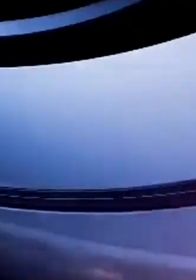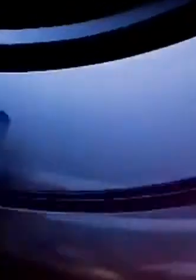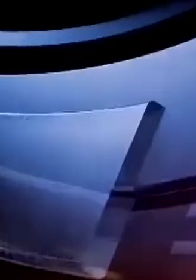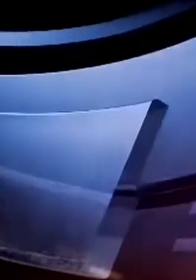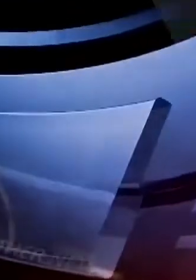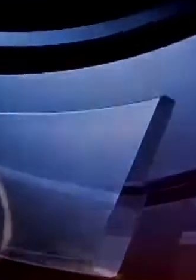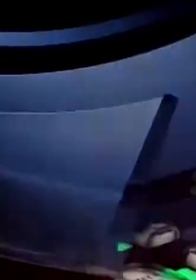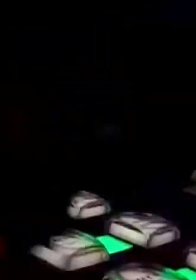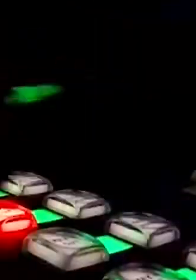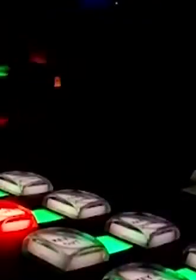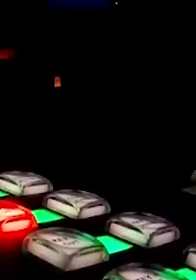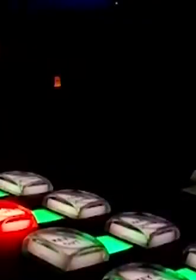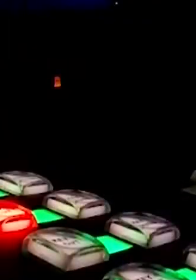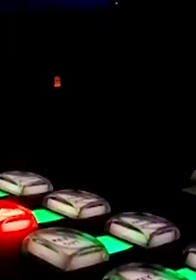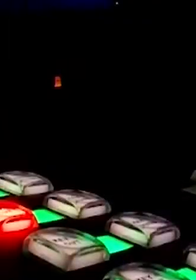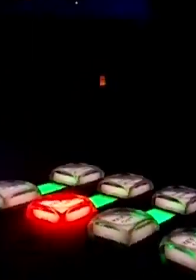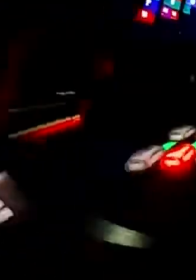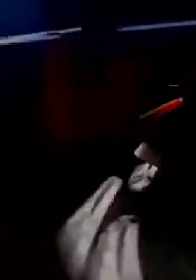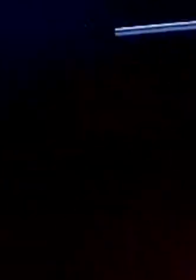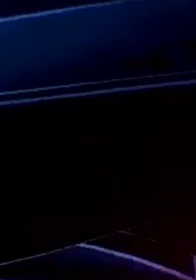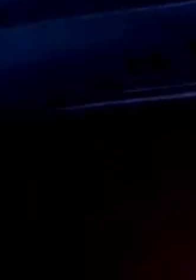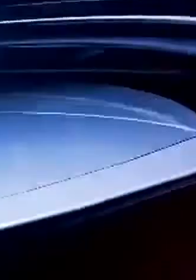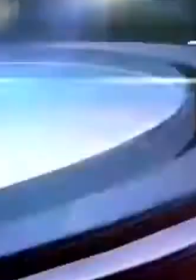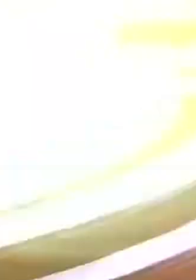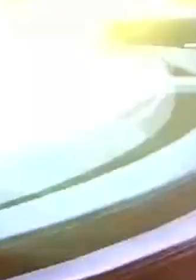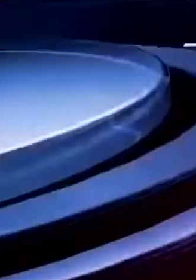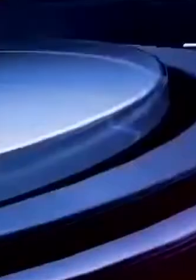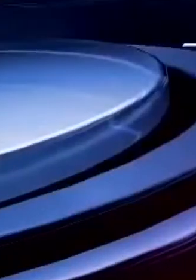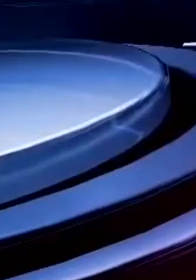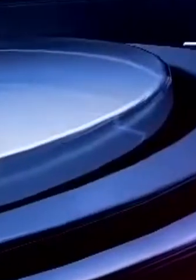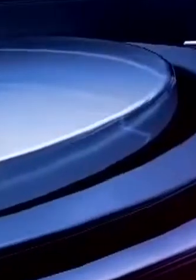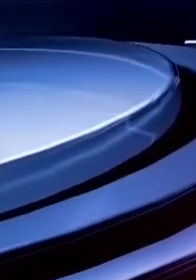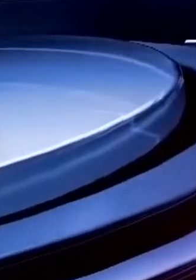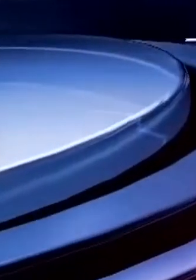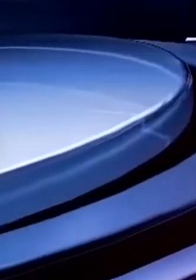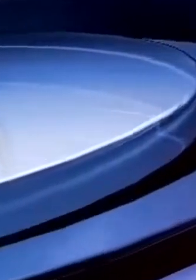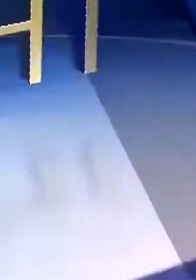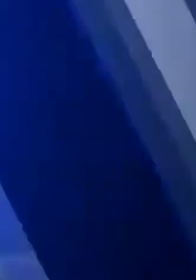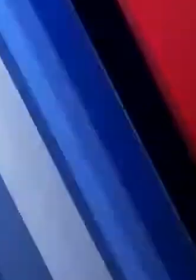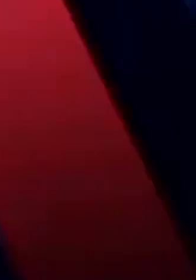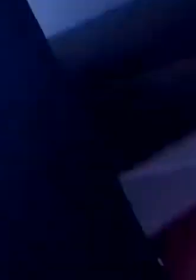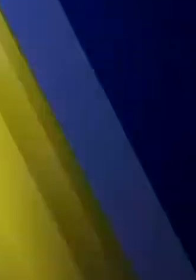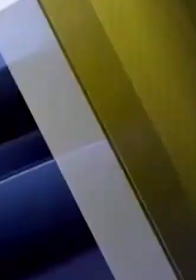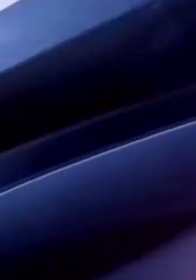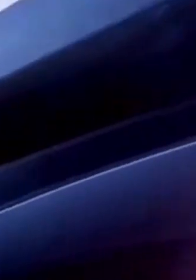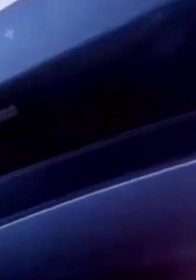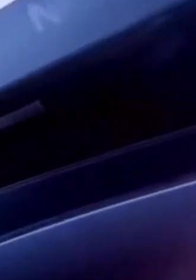Broadcasting from our studios in the Pine St. Michael, this is CBC Newsnight, starting now.